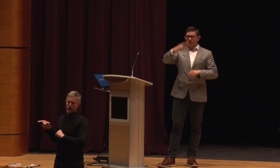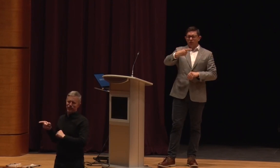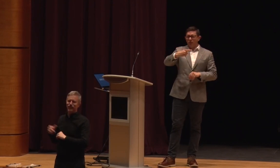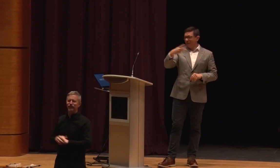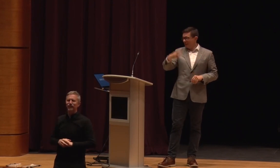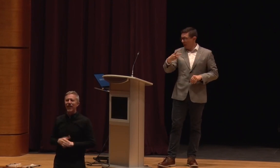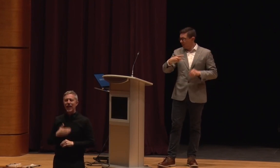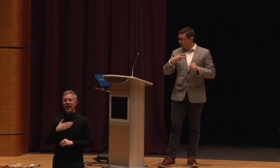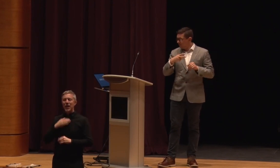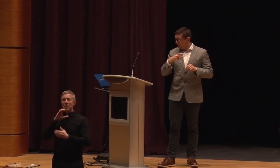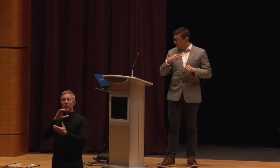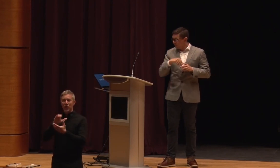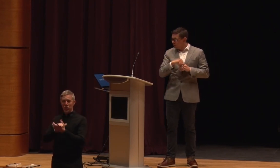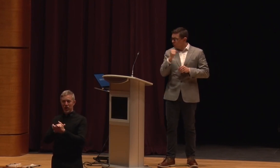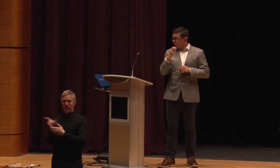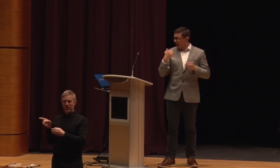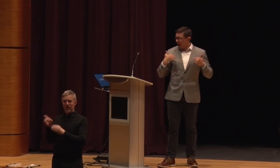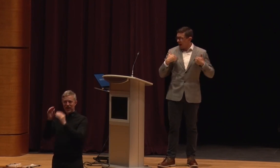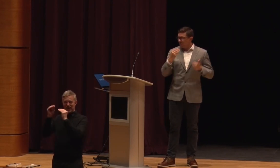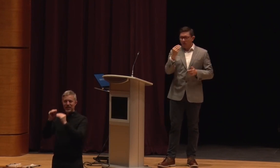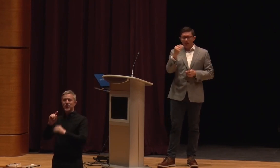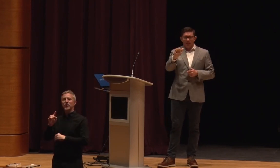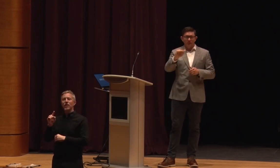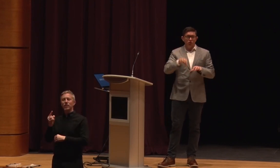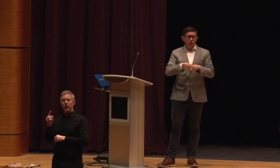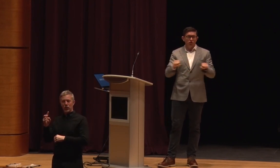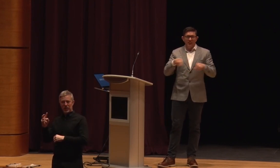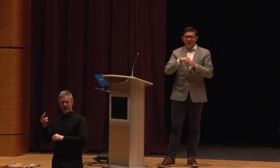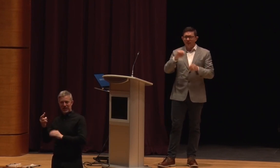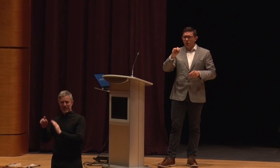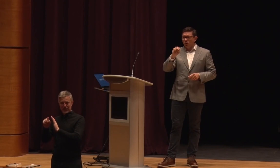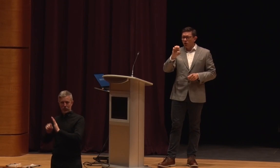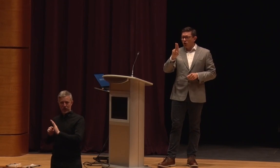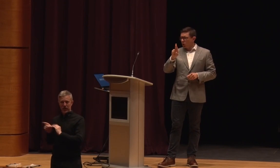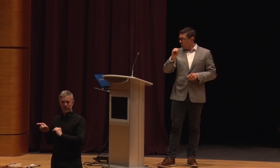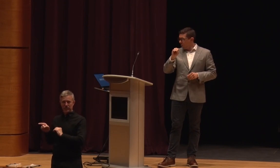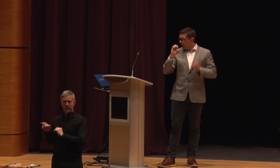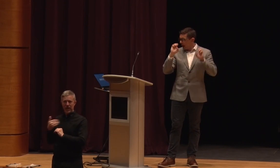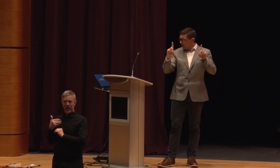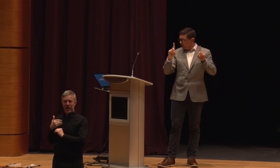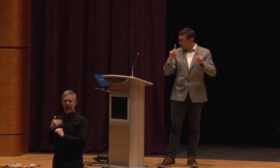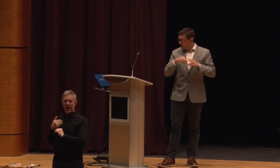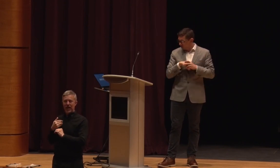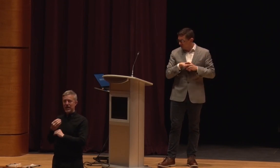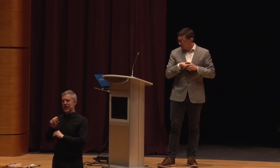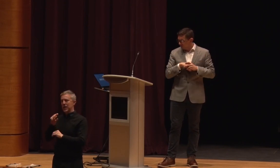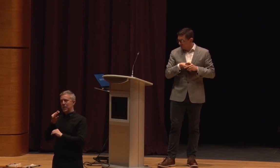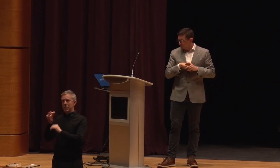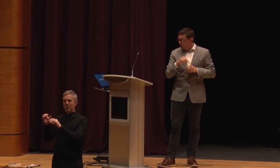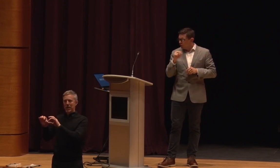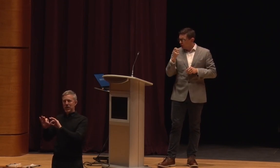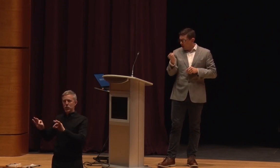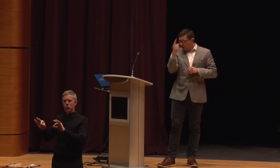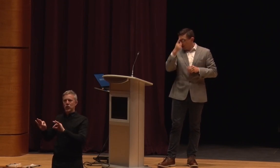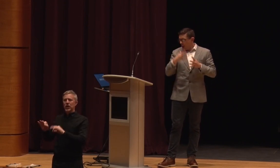Now my wife, she teaches first and second grade. And she has a master's degree in neuroeducation.